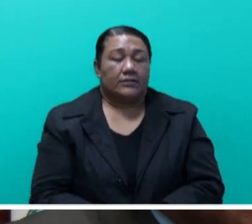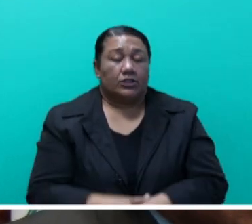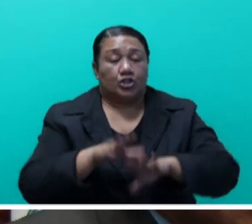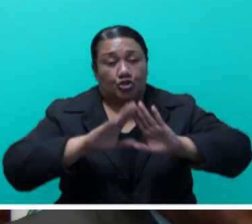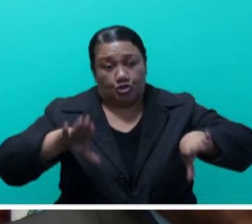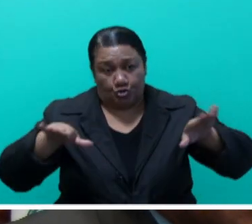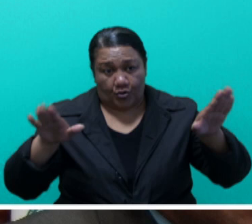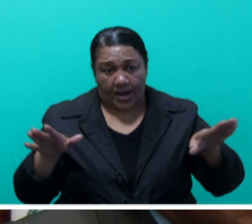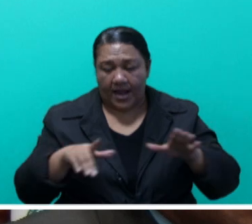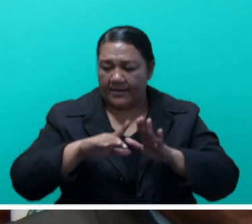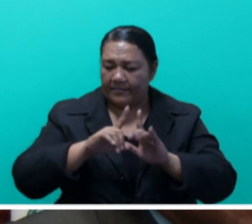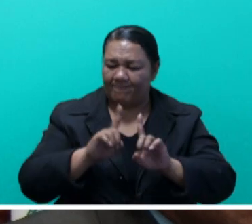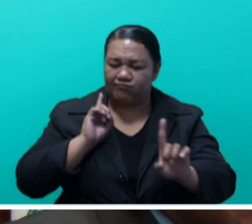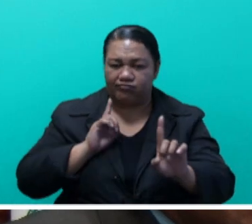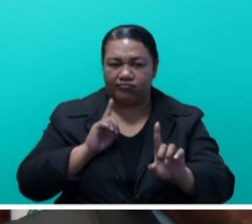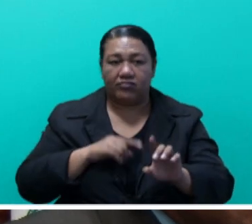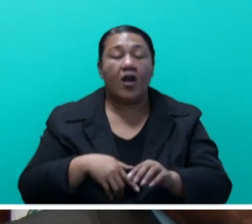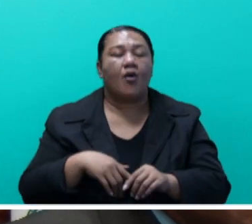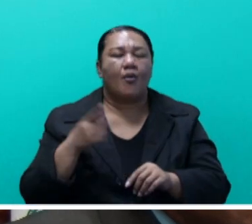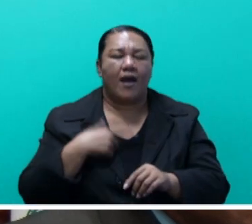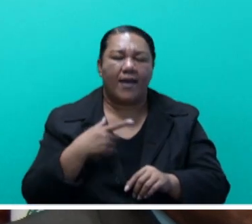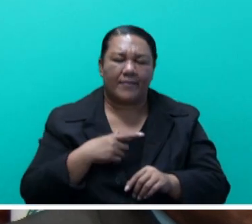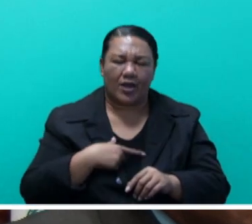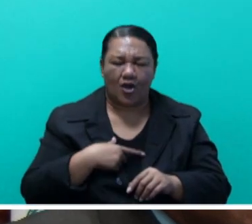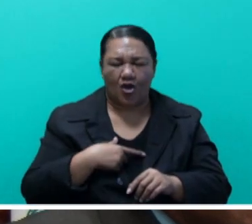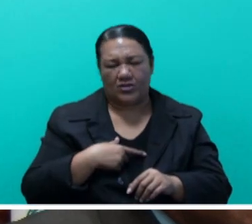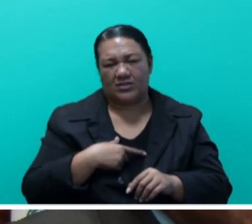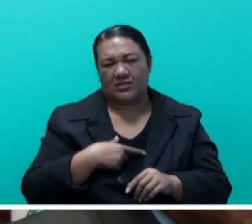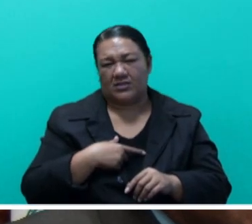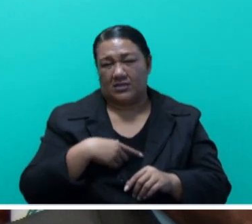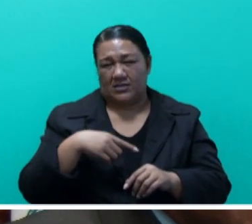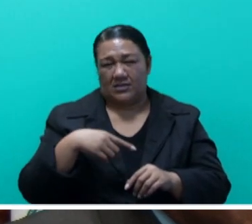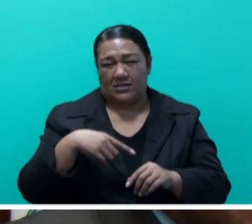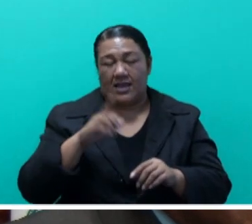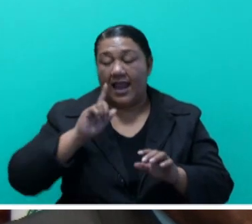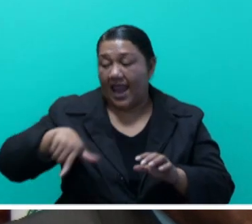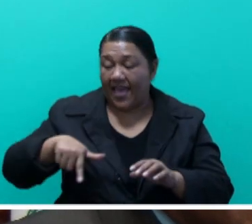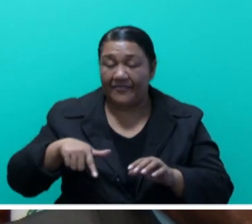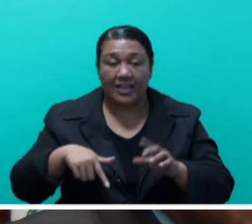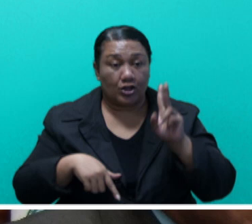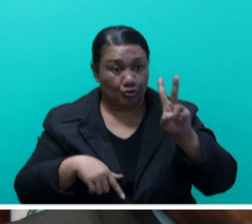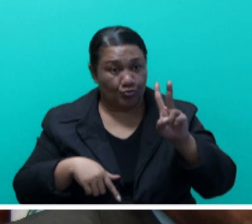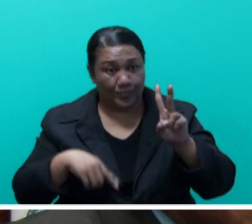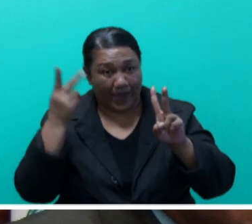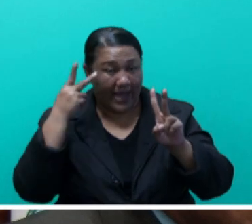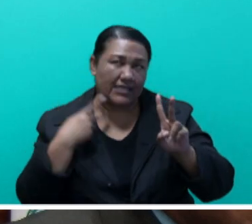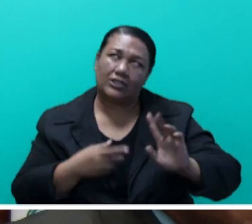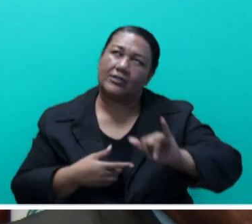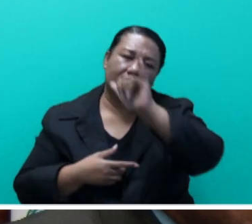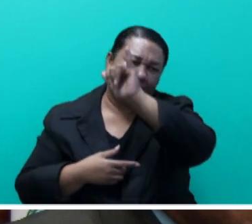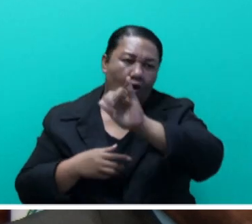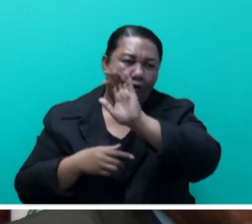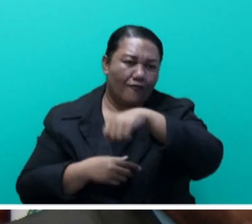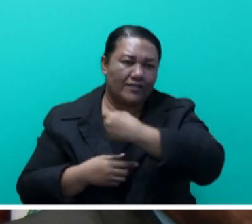their parents engaged under such schemes are at risk of being neglected and exploited due to economic